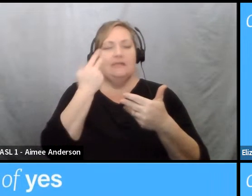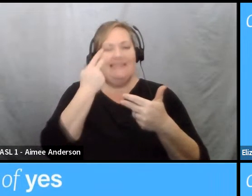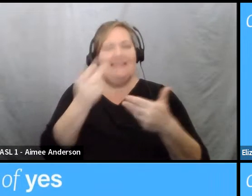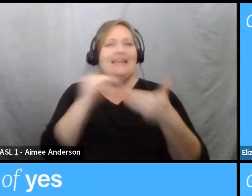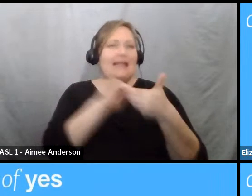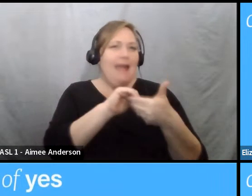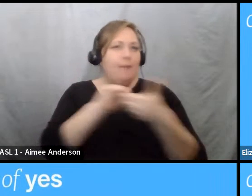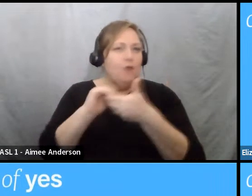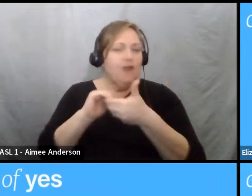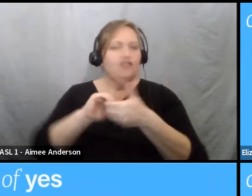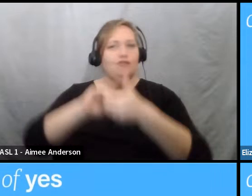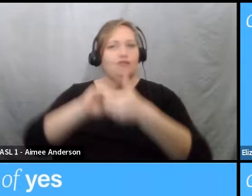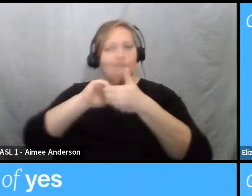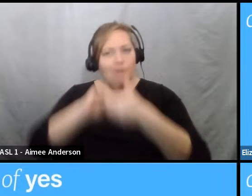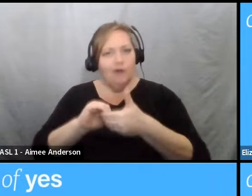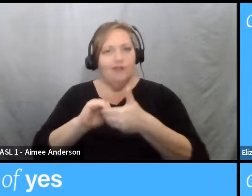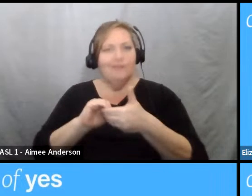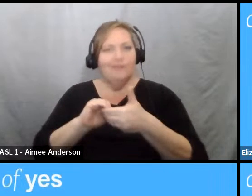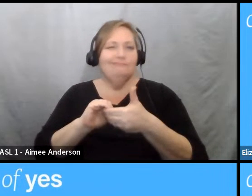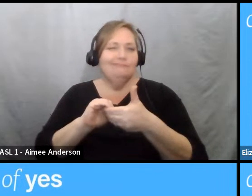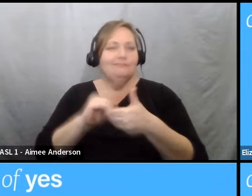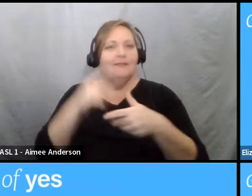partnership. So I think that one of the